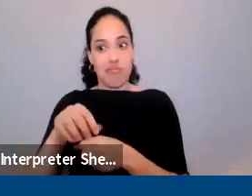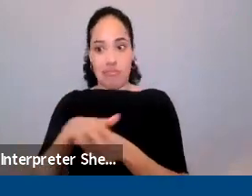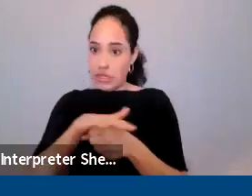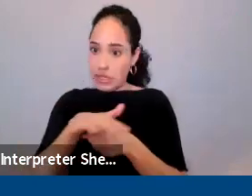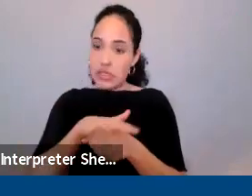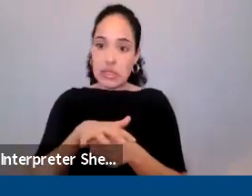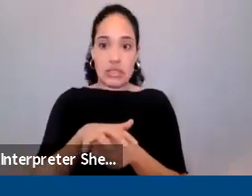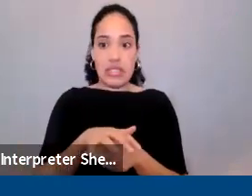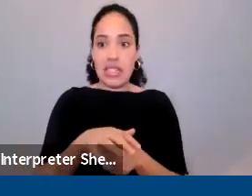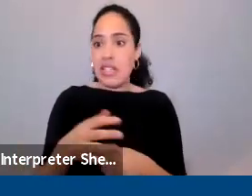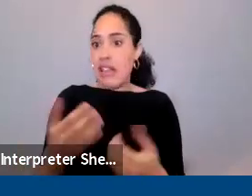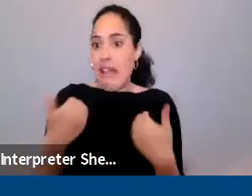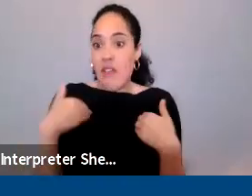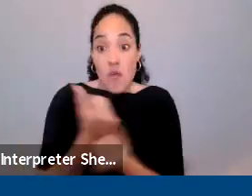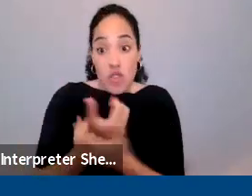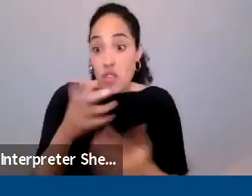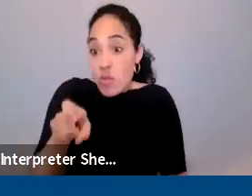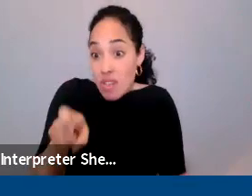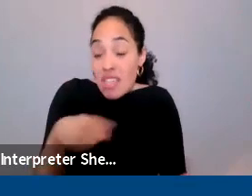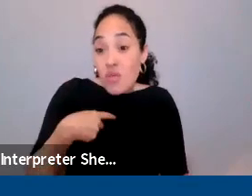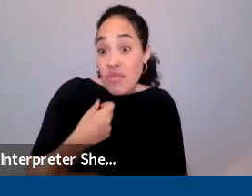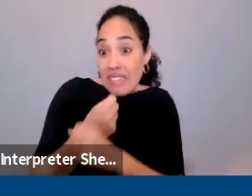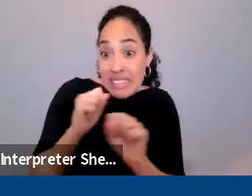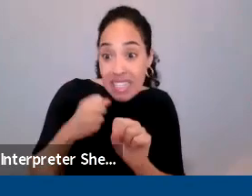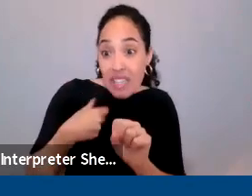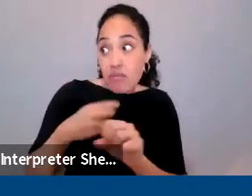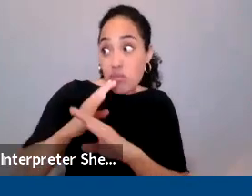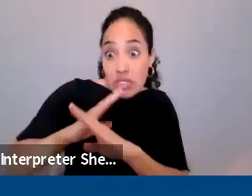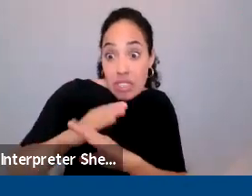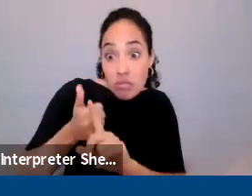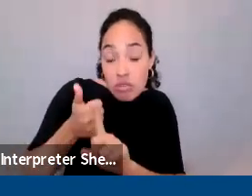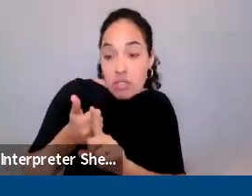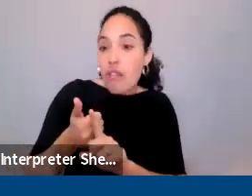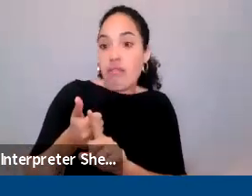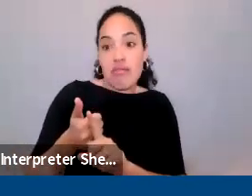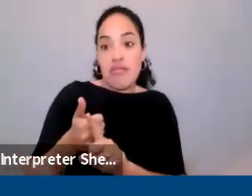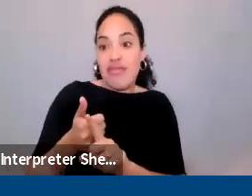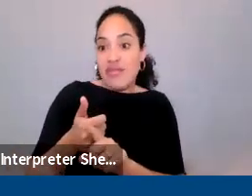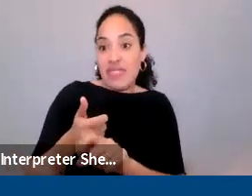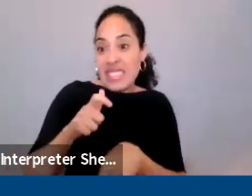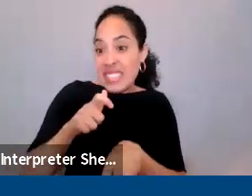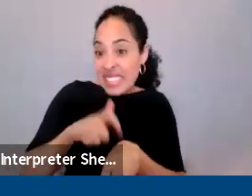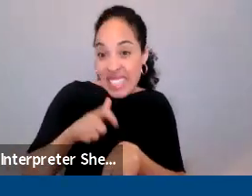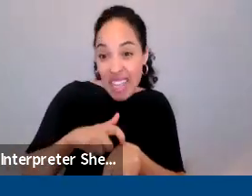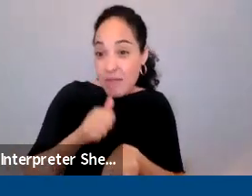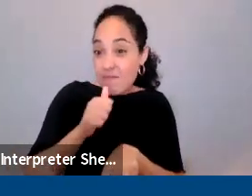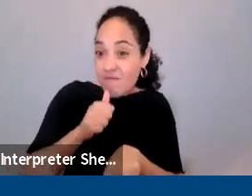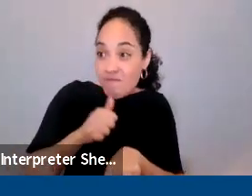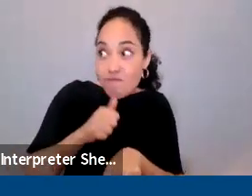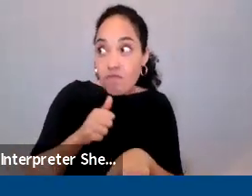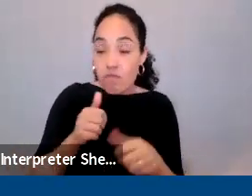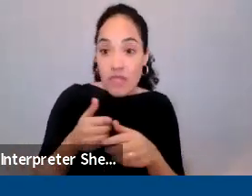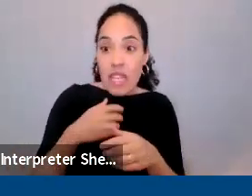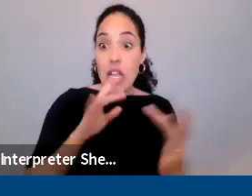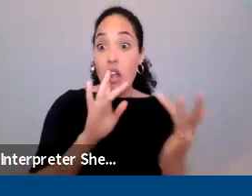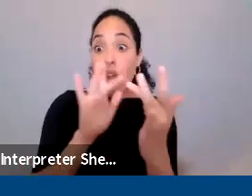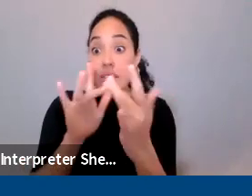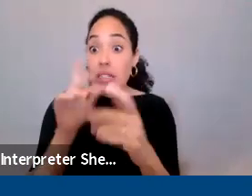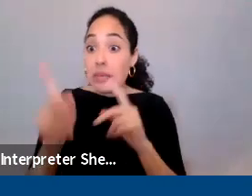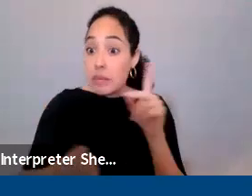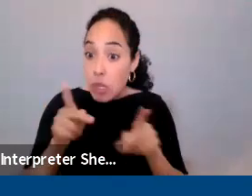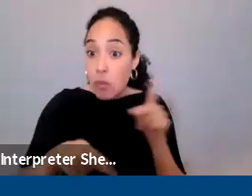stay safe and protect yourself for the time being, and reach out to people to let them know where you are and that you are trapped